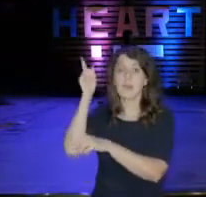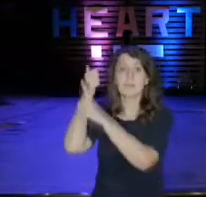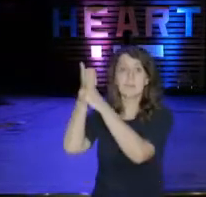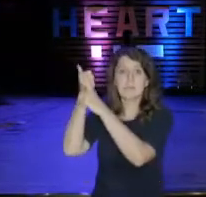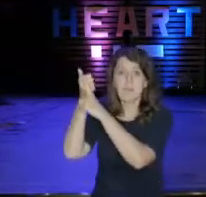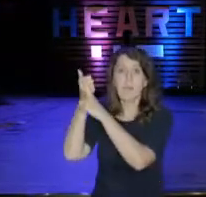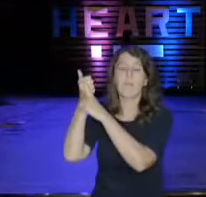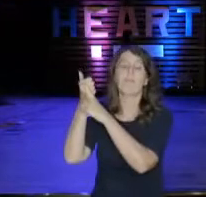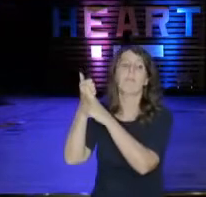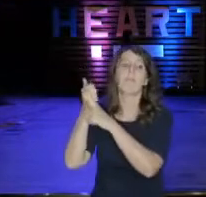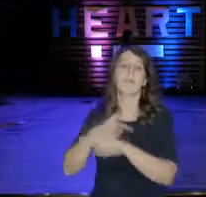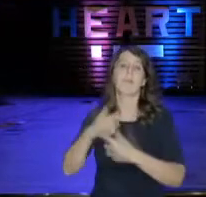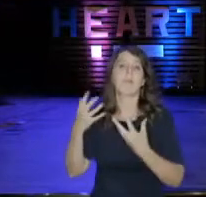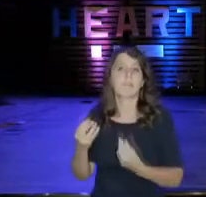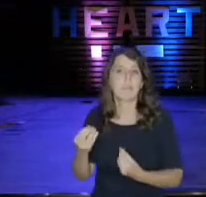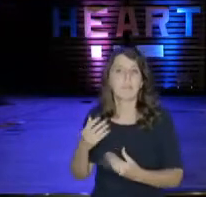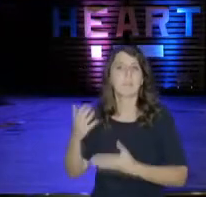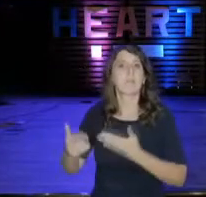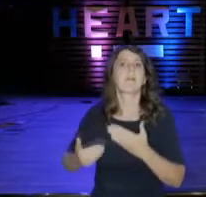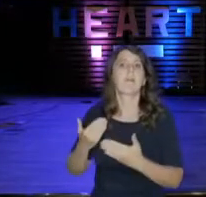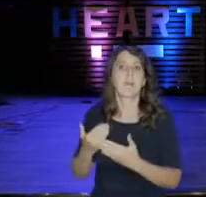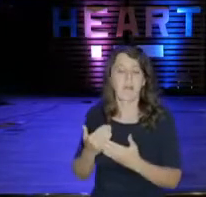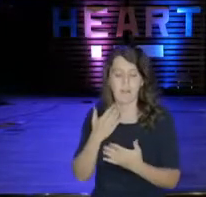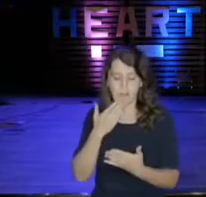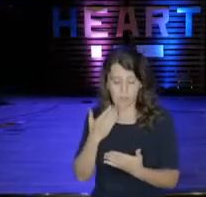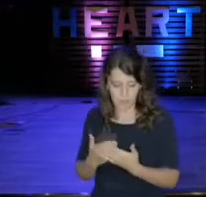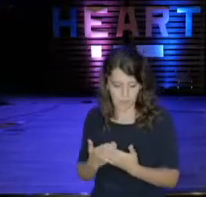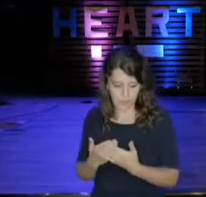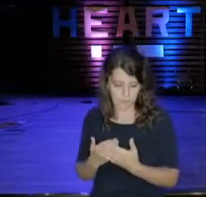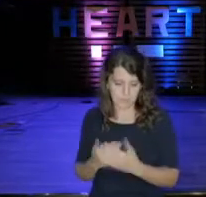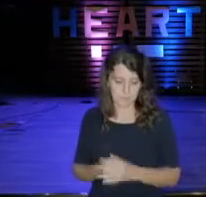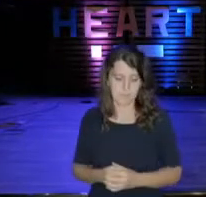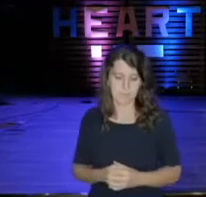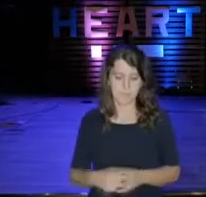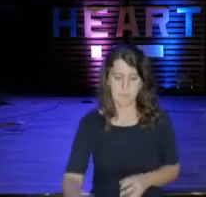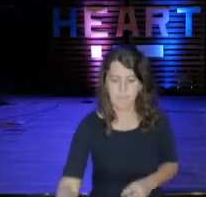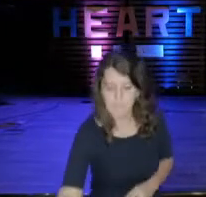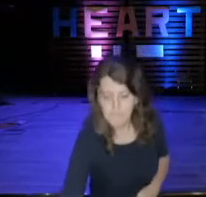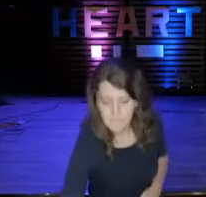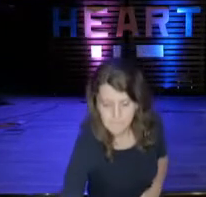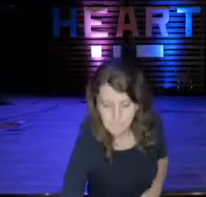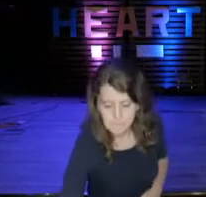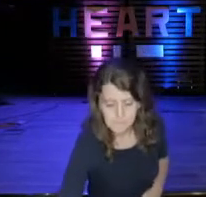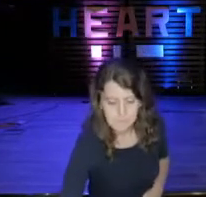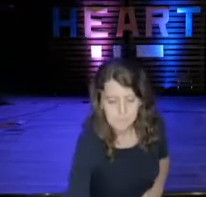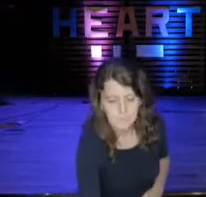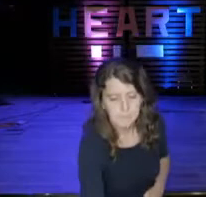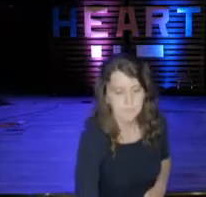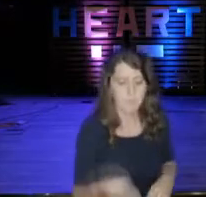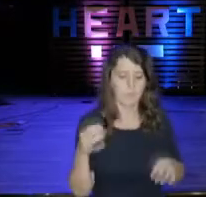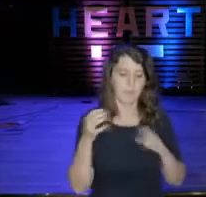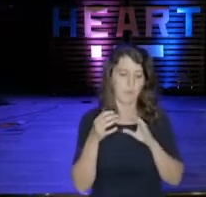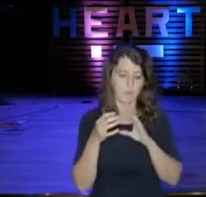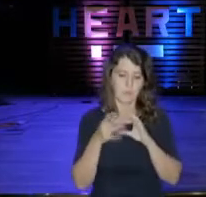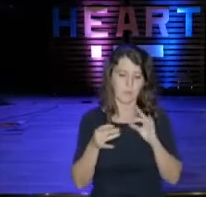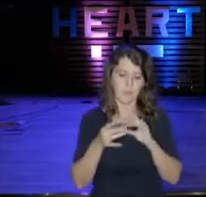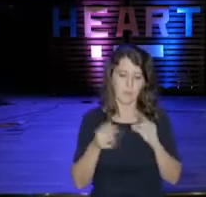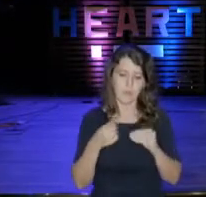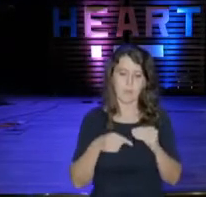kind and good. There's a story about Jeff Bezos, Amazon, ever heard of it?